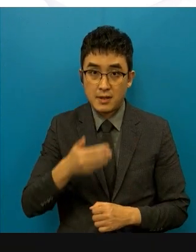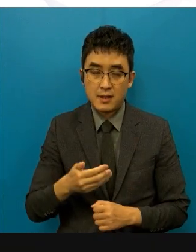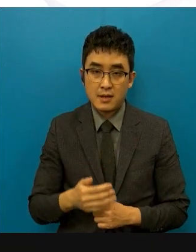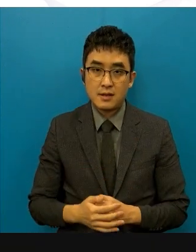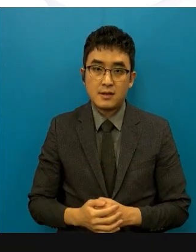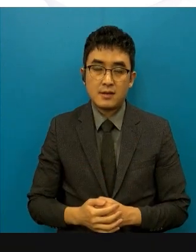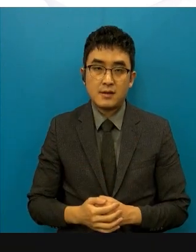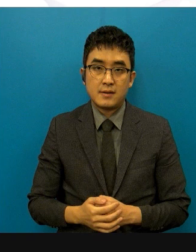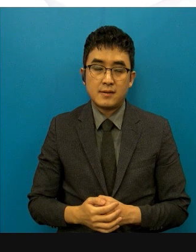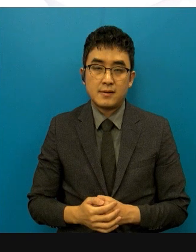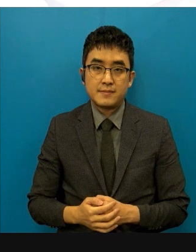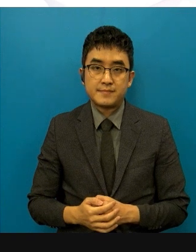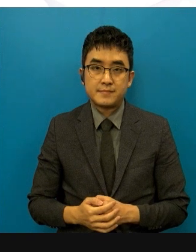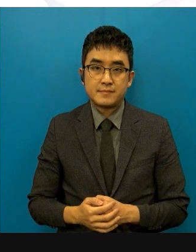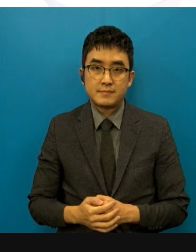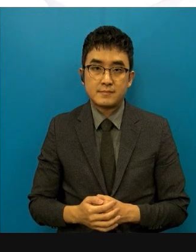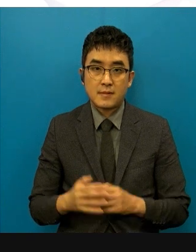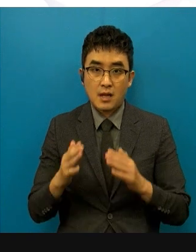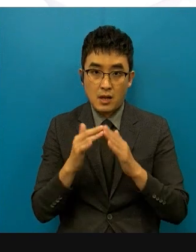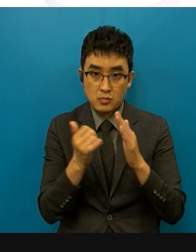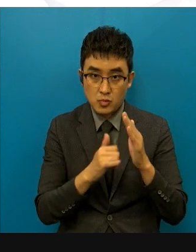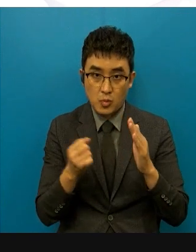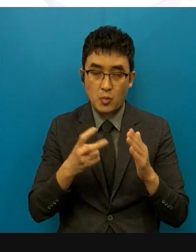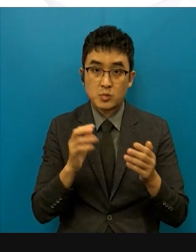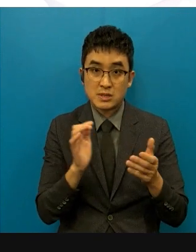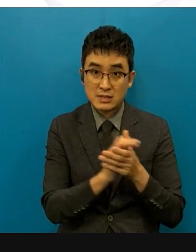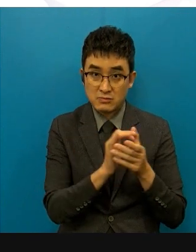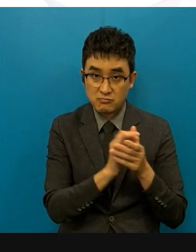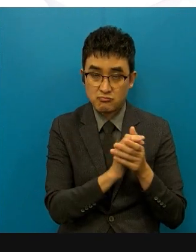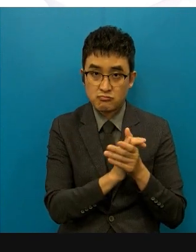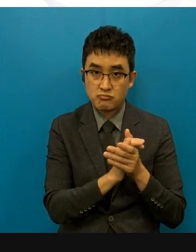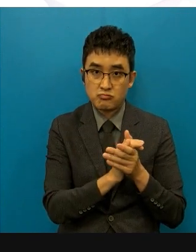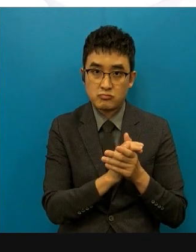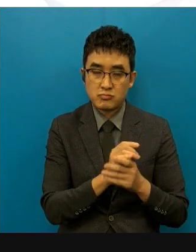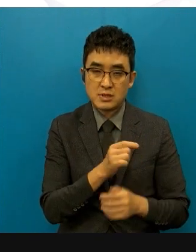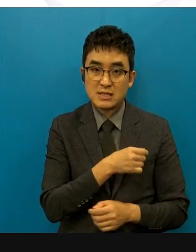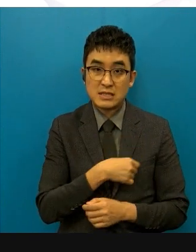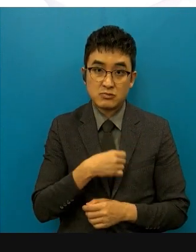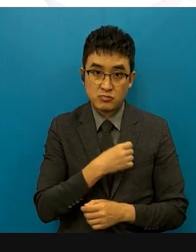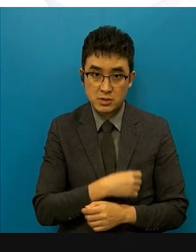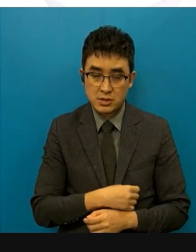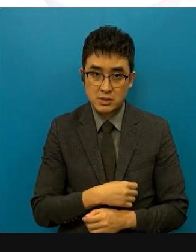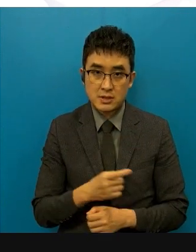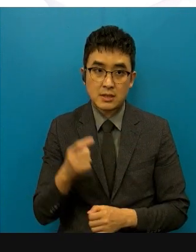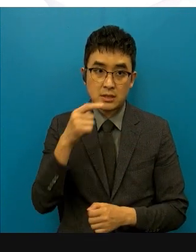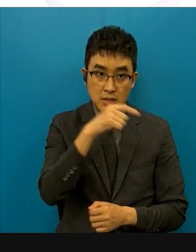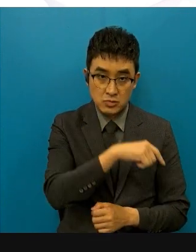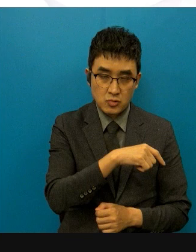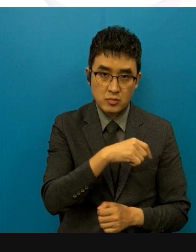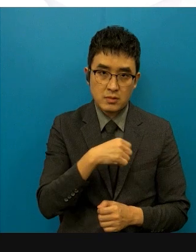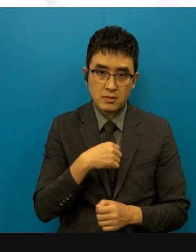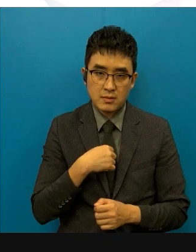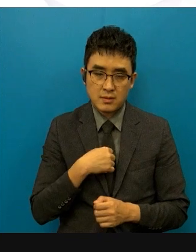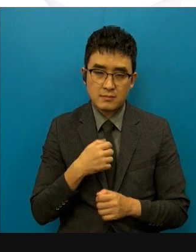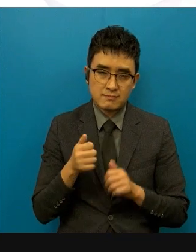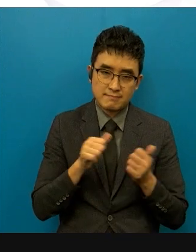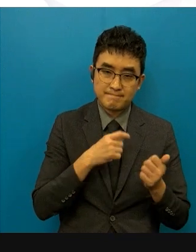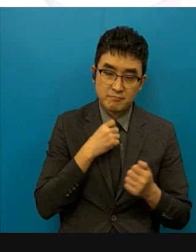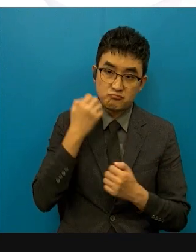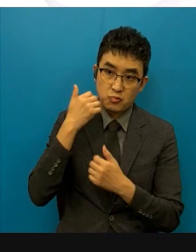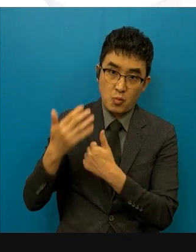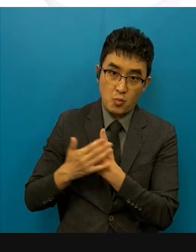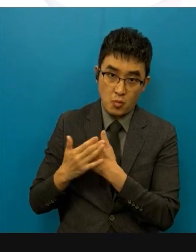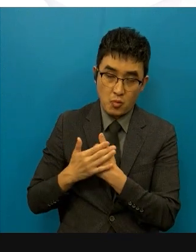assisted suicide when they faced prosecution. They claimed this was in contradiction with the ECHR, but